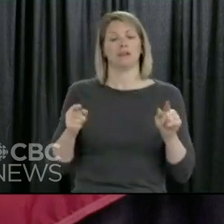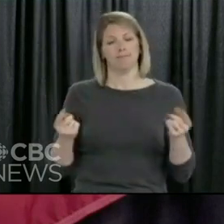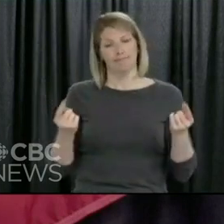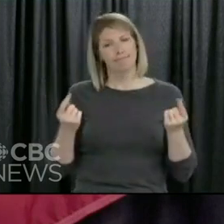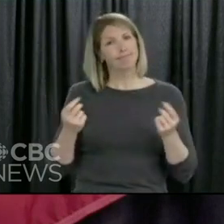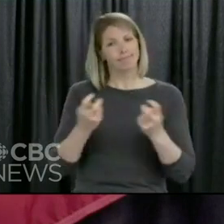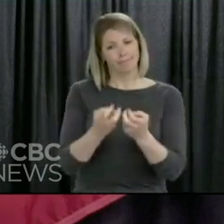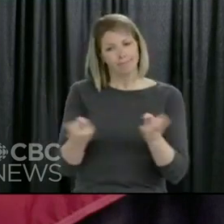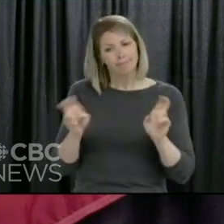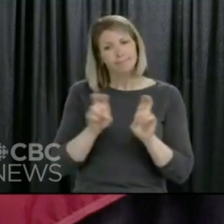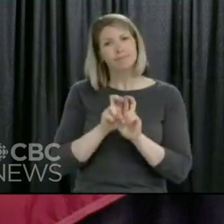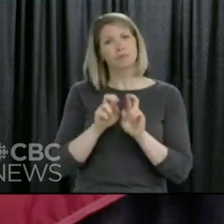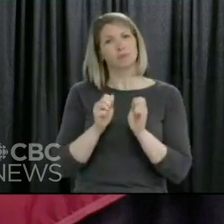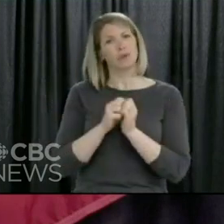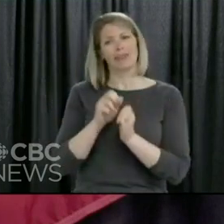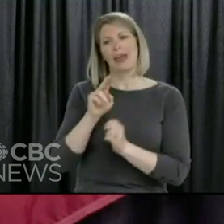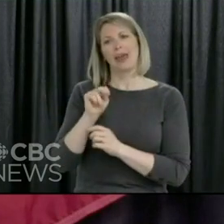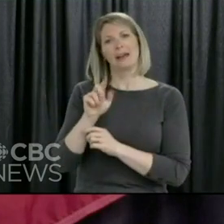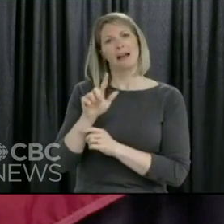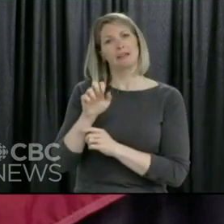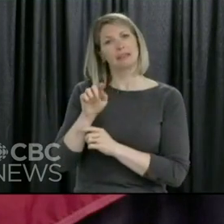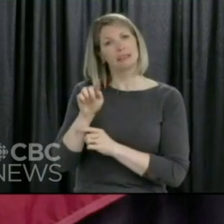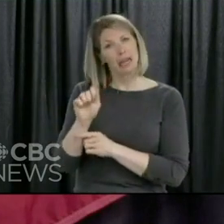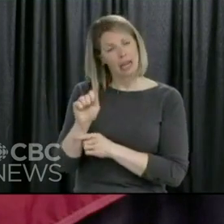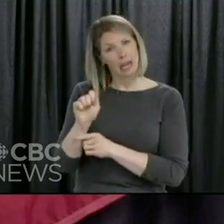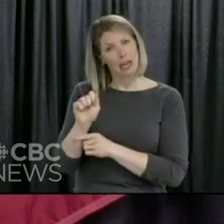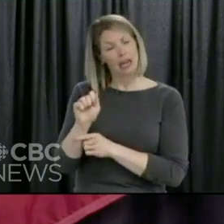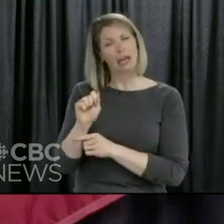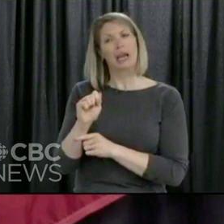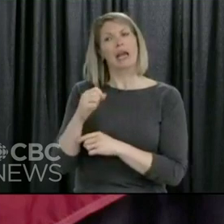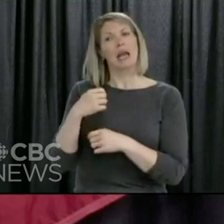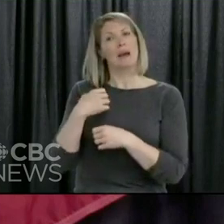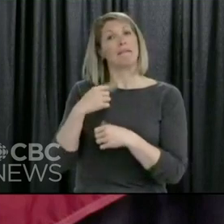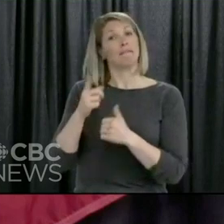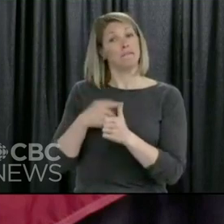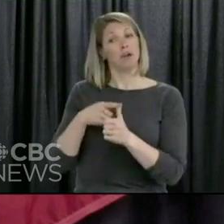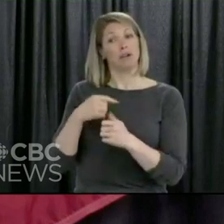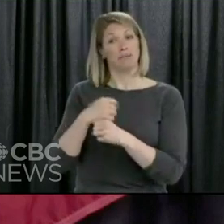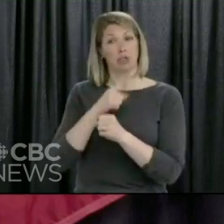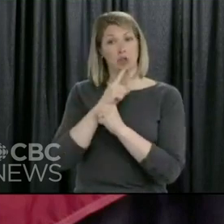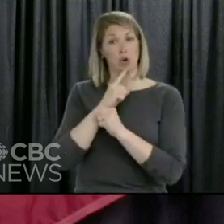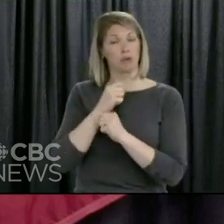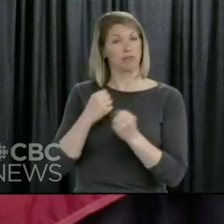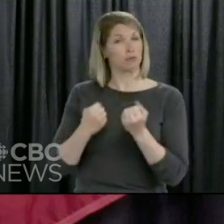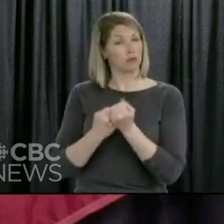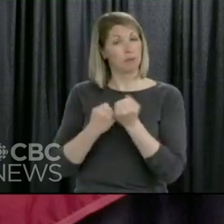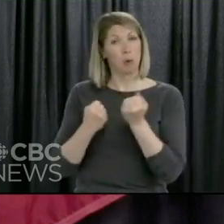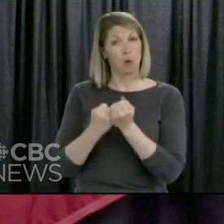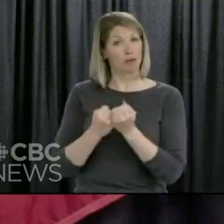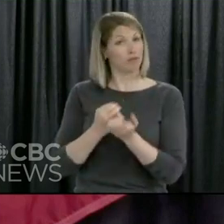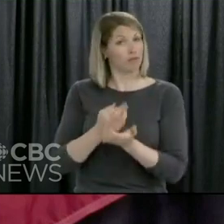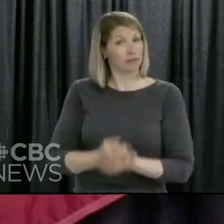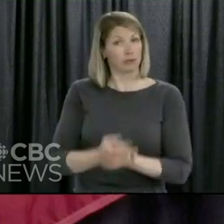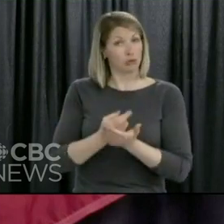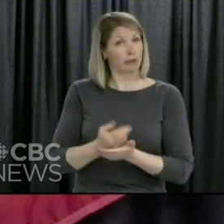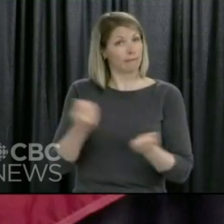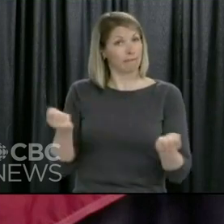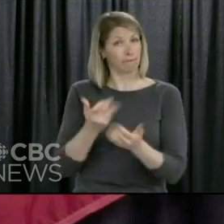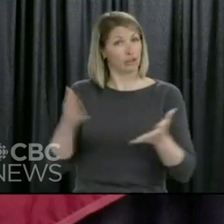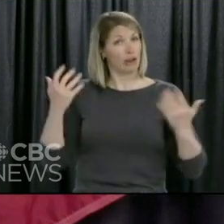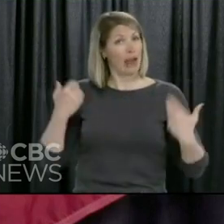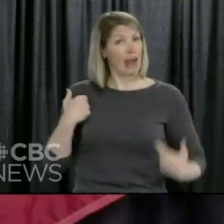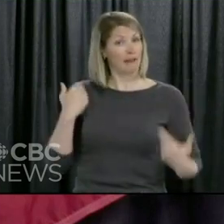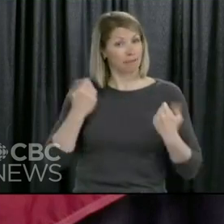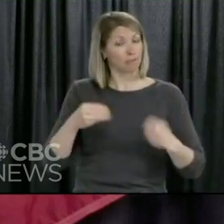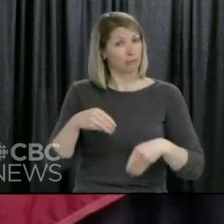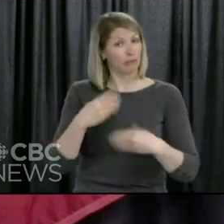place, the teachers have the professional developments that's required to remotely put in place a proper education program.